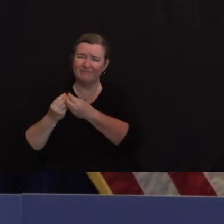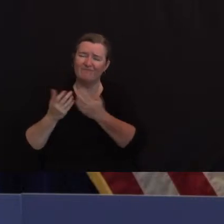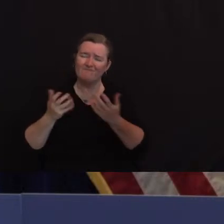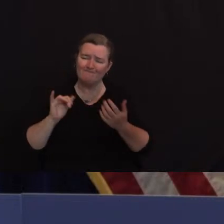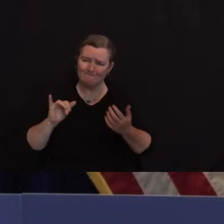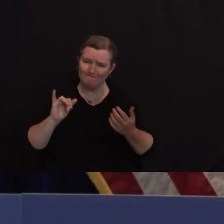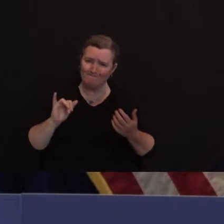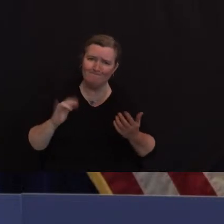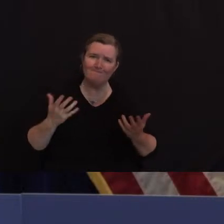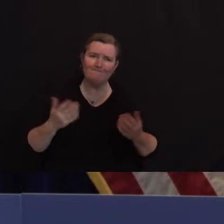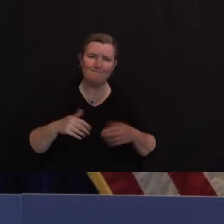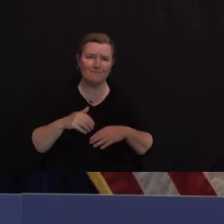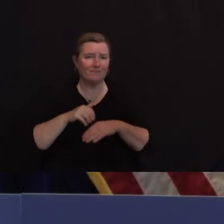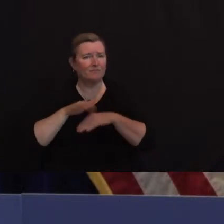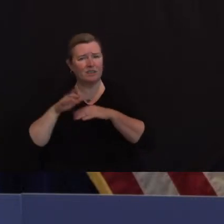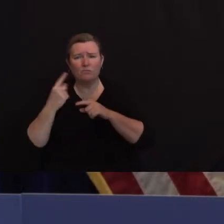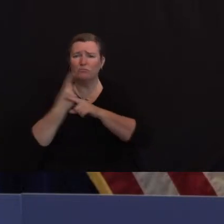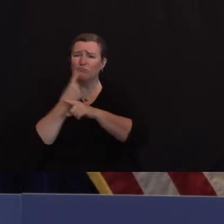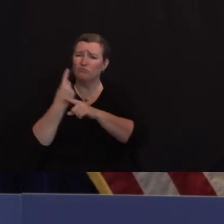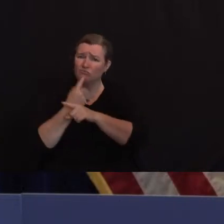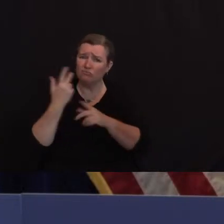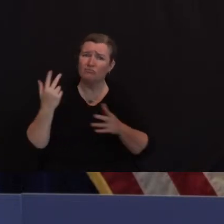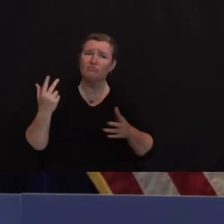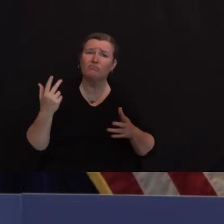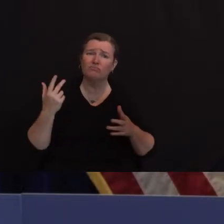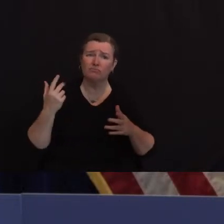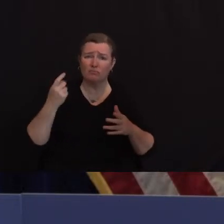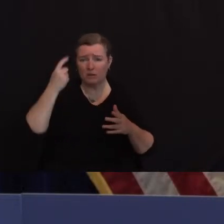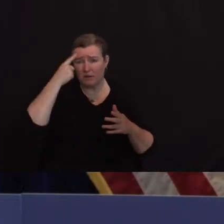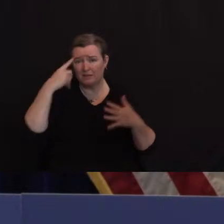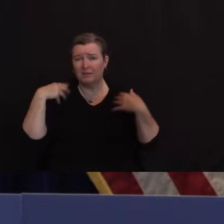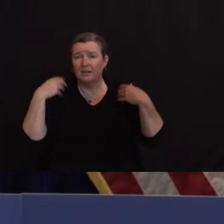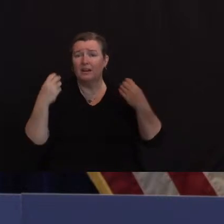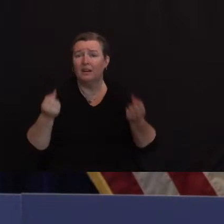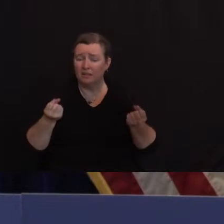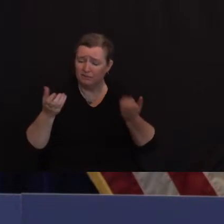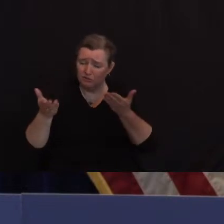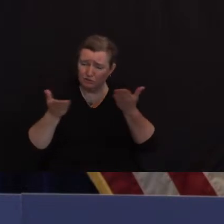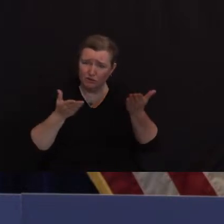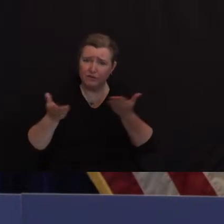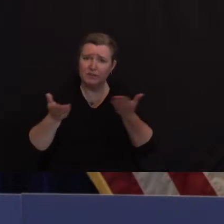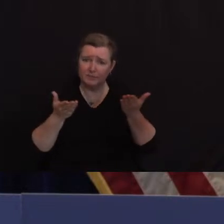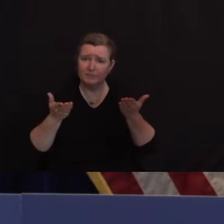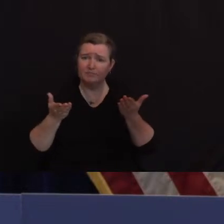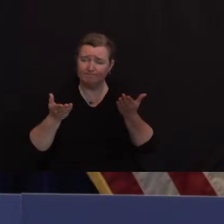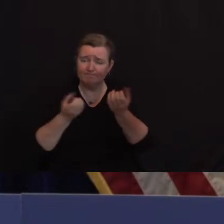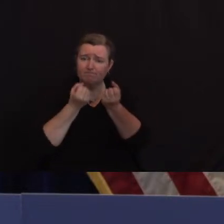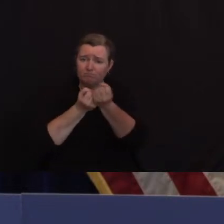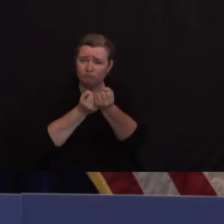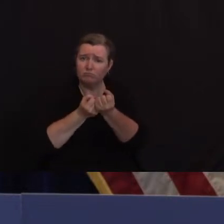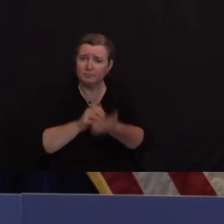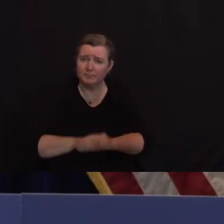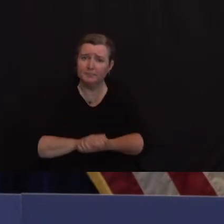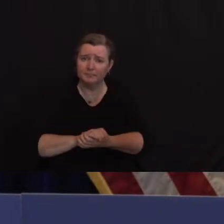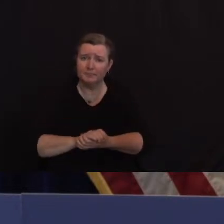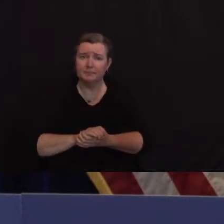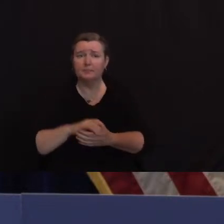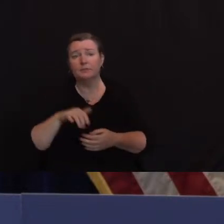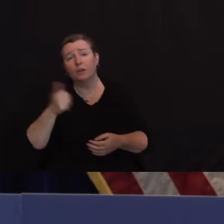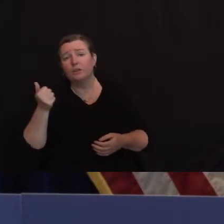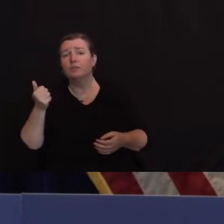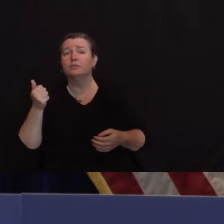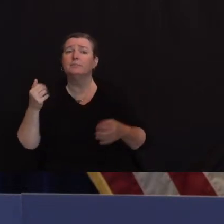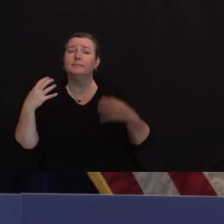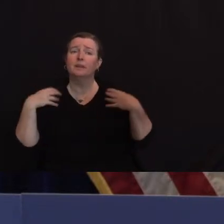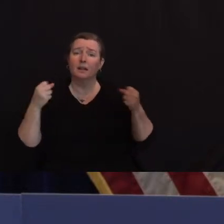appropriate mental and physical health services when appropriate. I would also like to review a few other health and safety tips that will